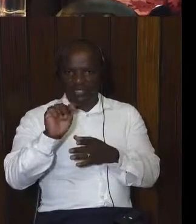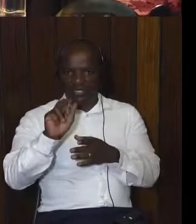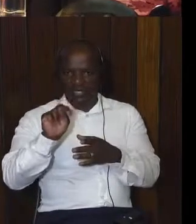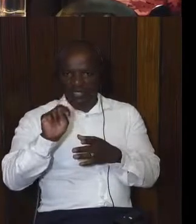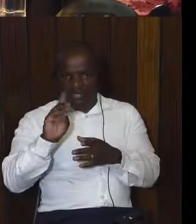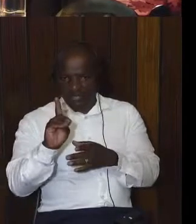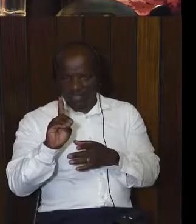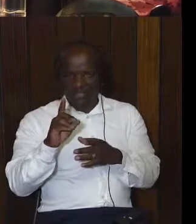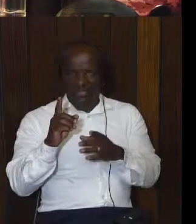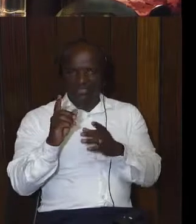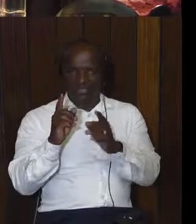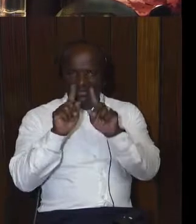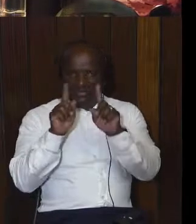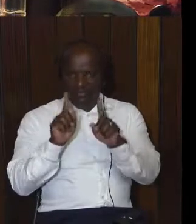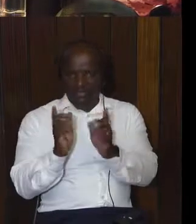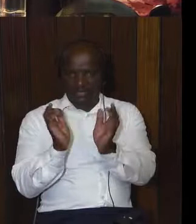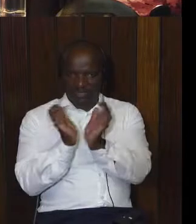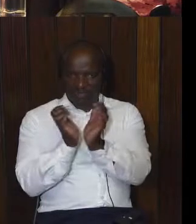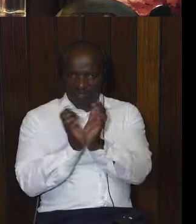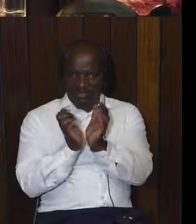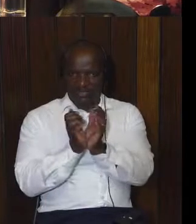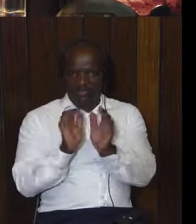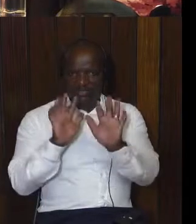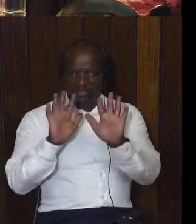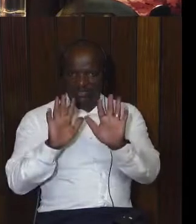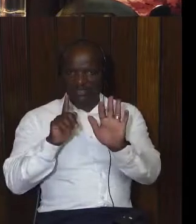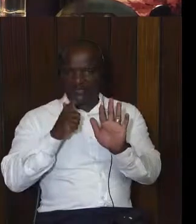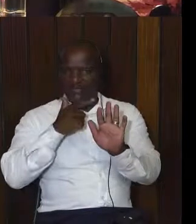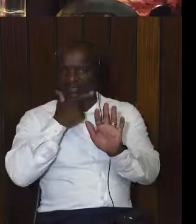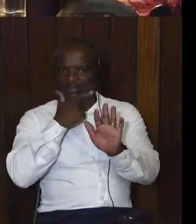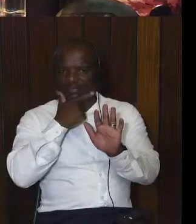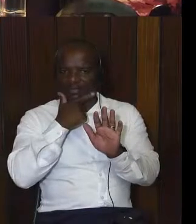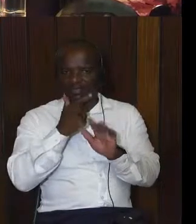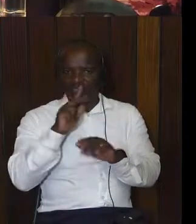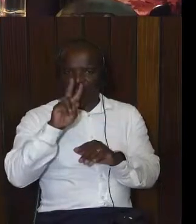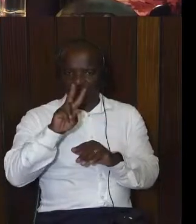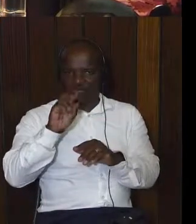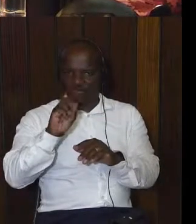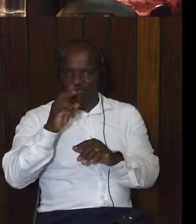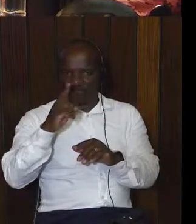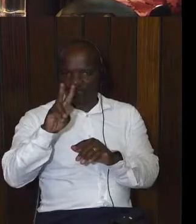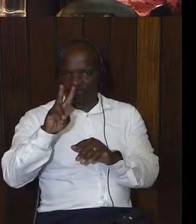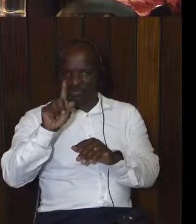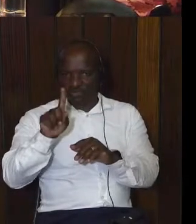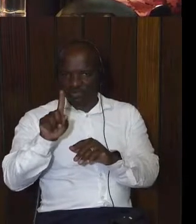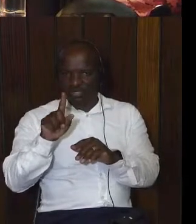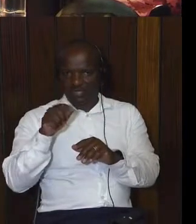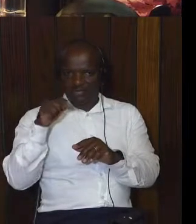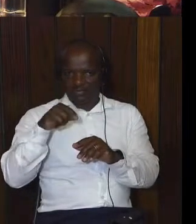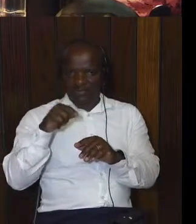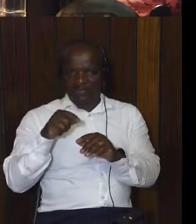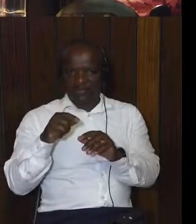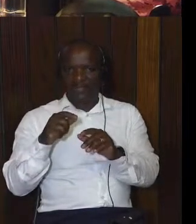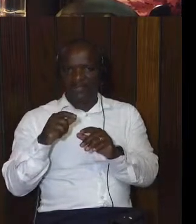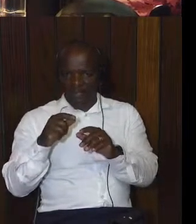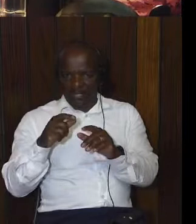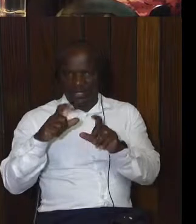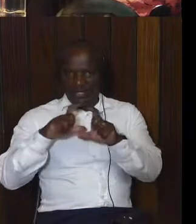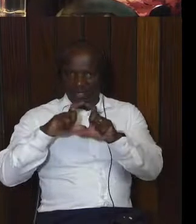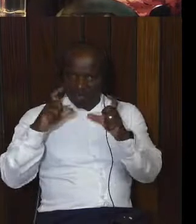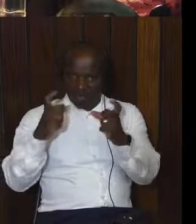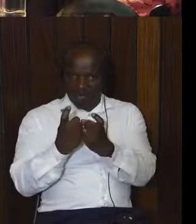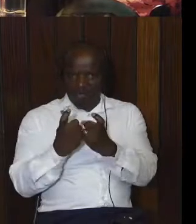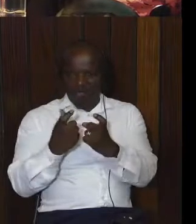a special meeting that was held on the 10th of December 2021, the coordinating committee of the